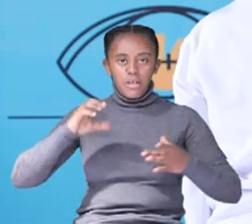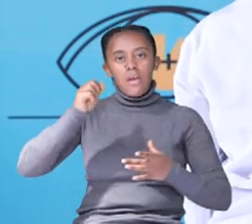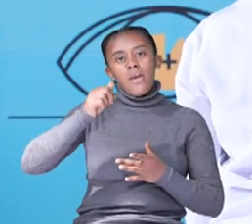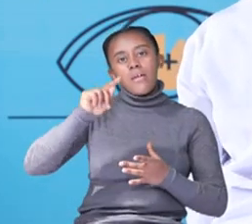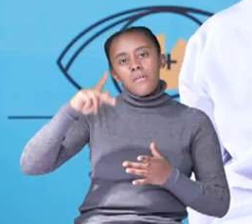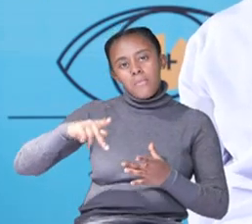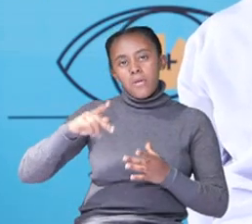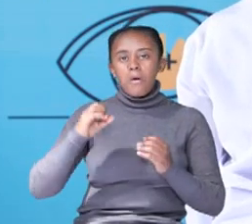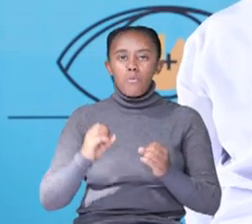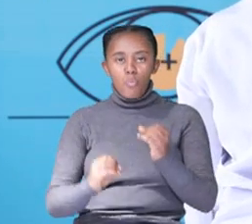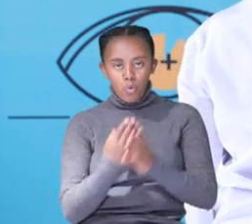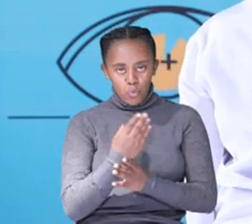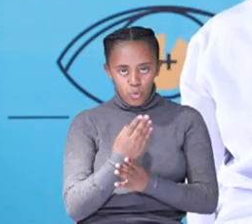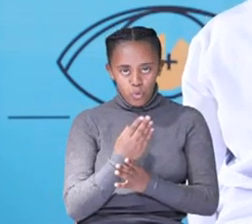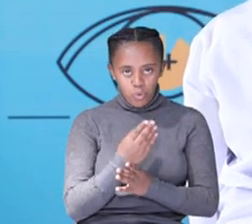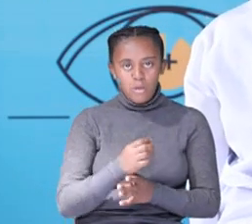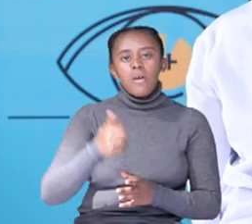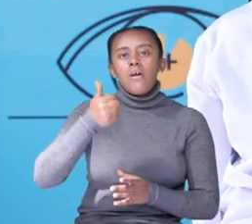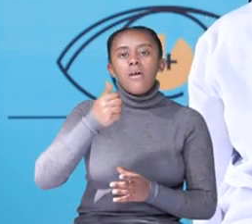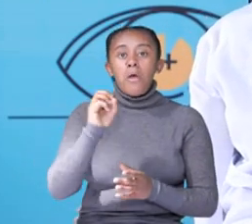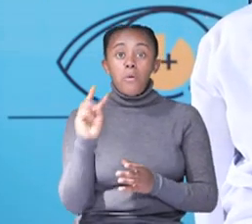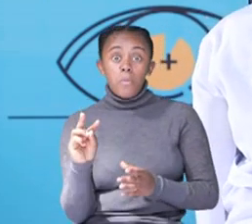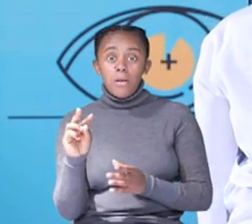ATP can be produced by aerobic pathway